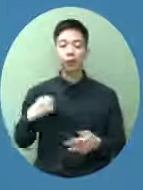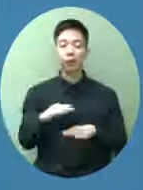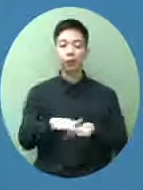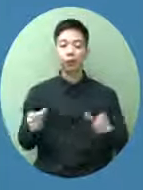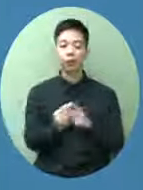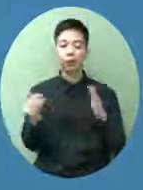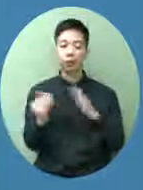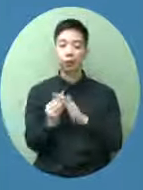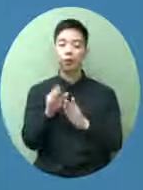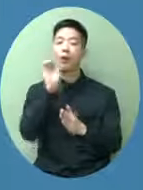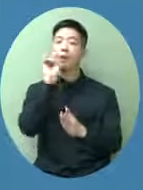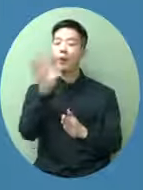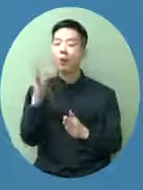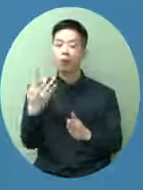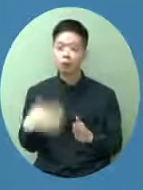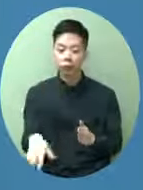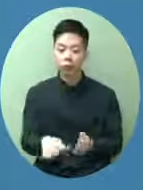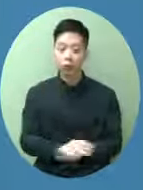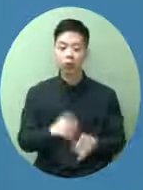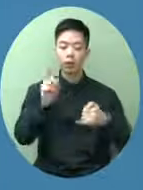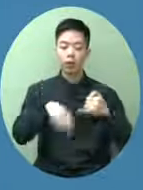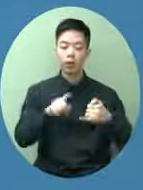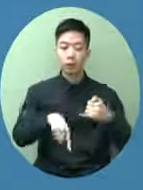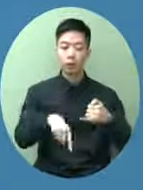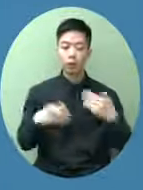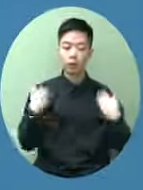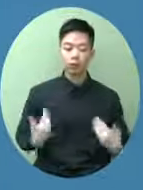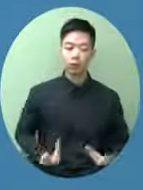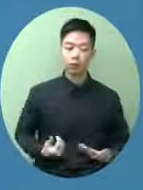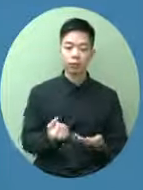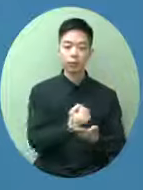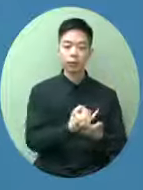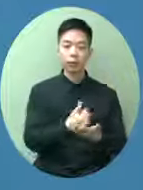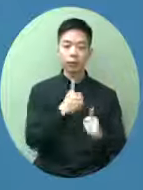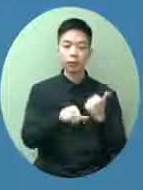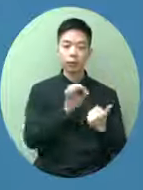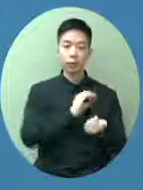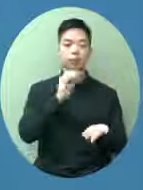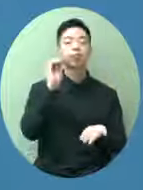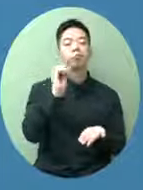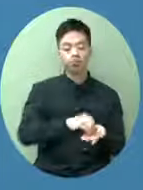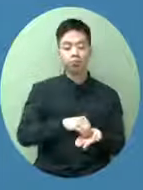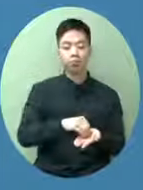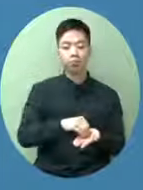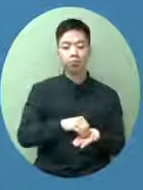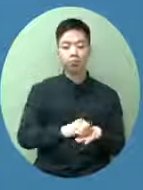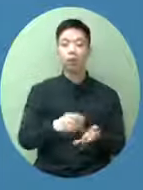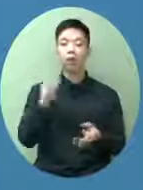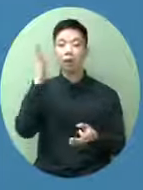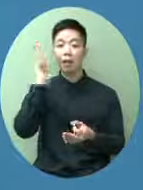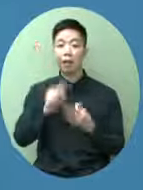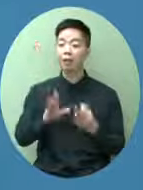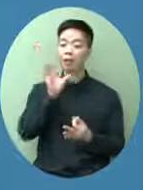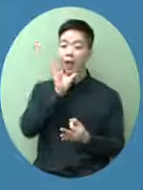on boardand decided that that particular personcould not meet the statutory requirementslaid down in law